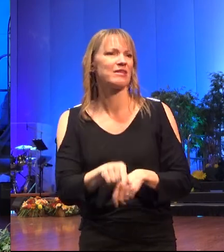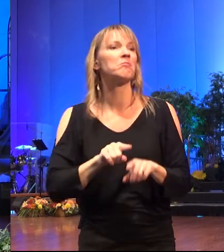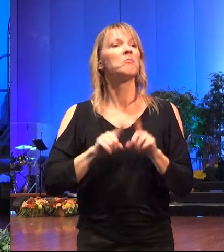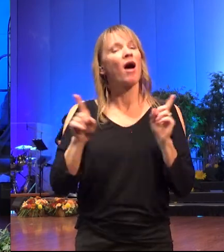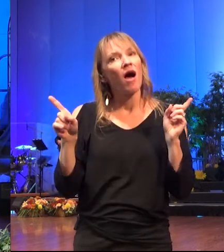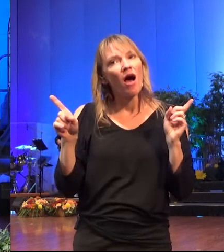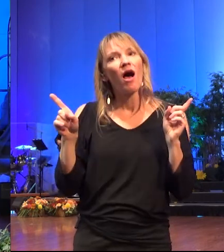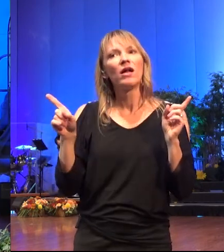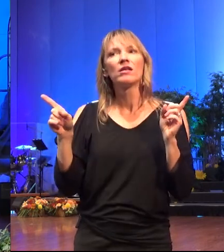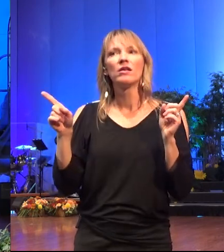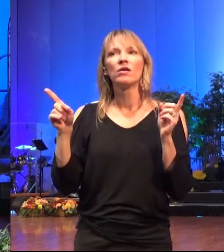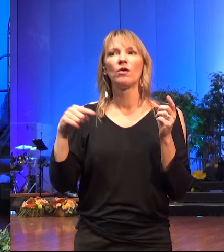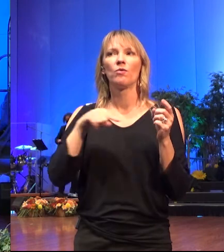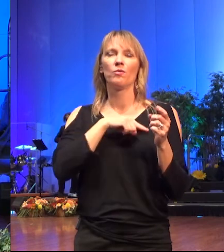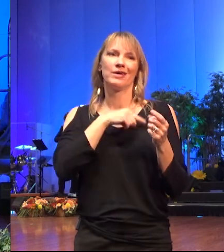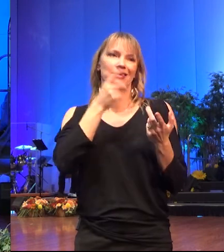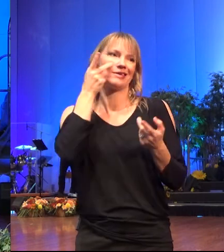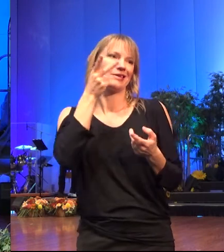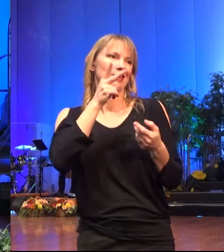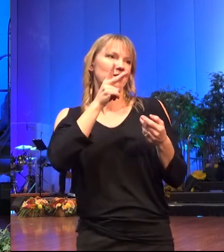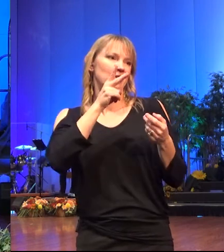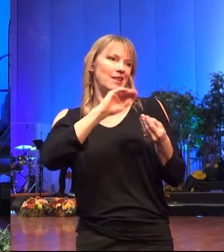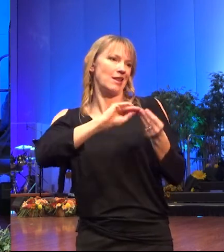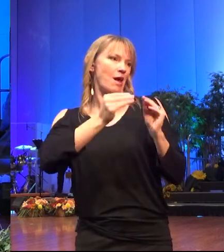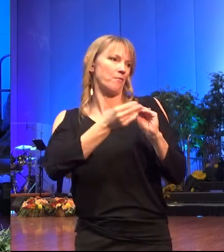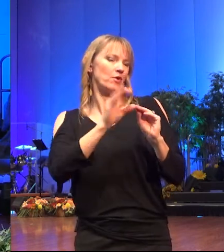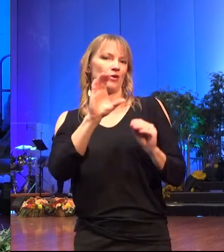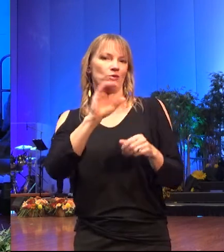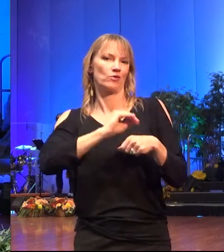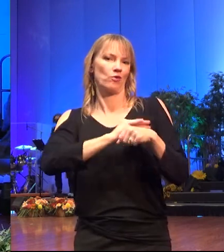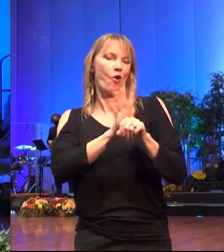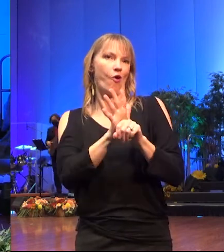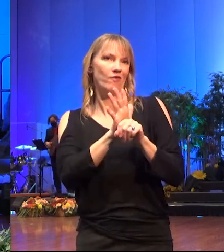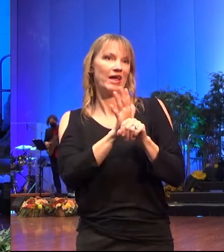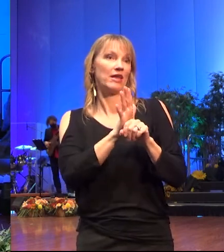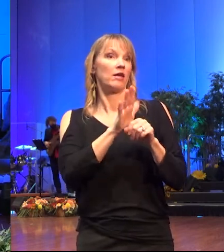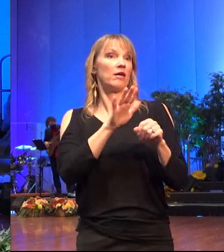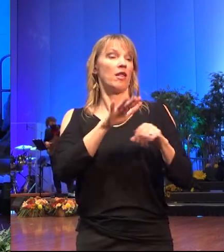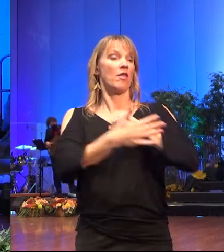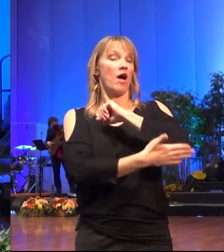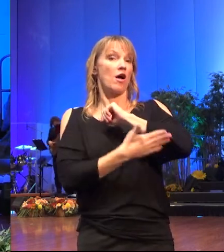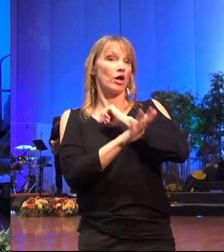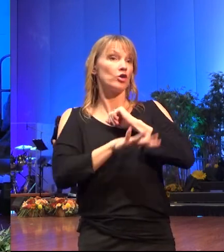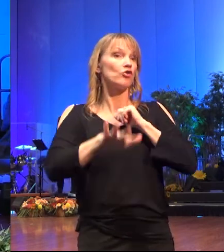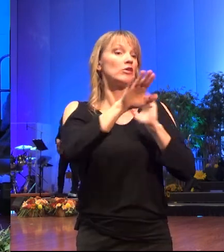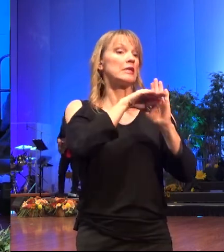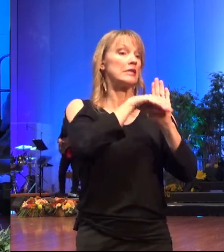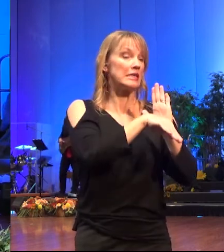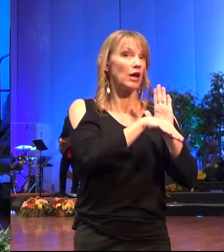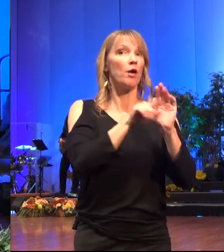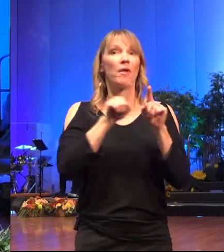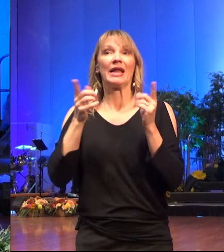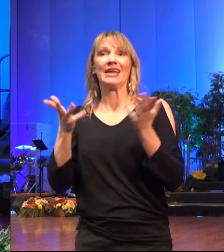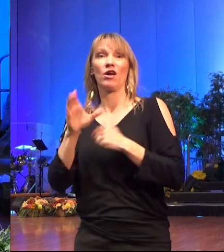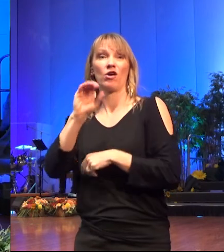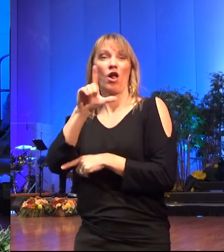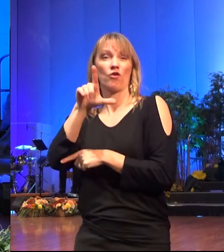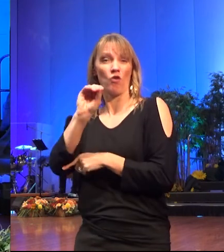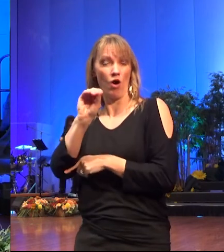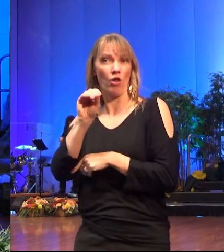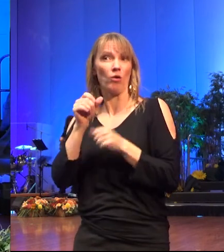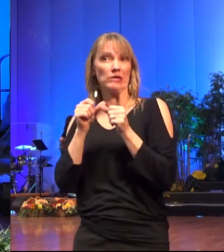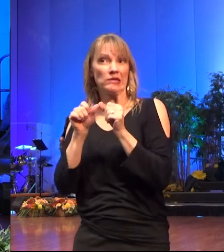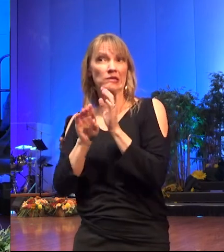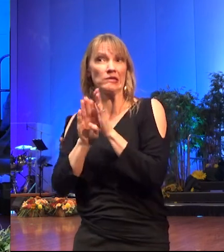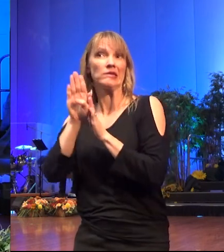used to this, but we, you know, continue to watch those COVID numbers every week. The numbers are going down in the country, which is fantastic, but they kept going up here in Colorado,